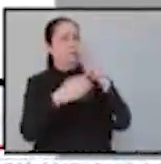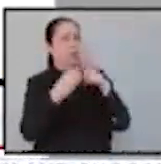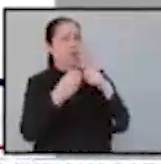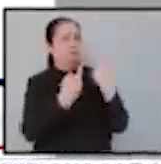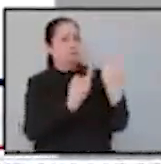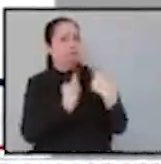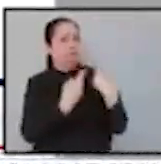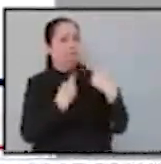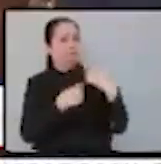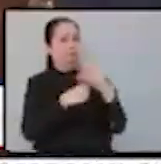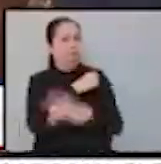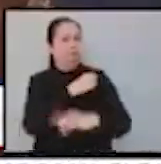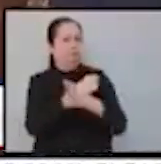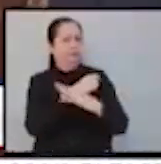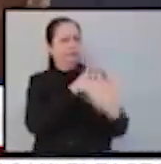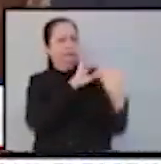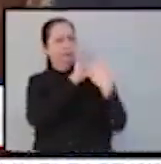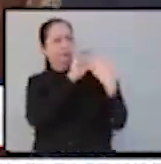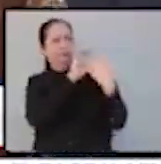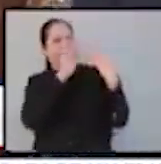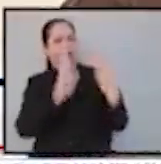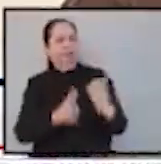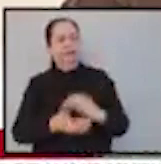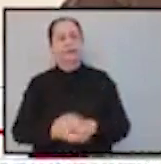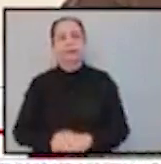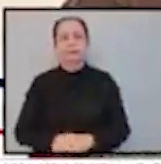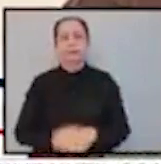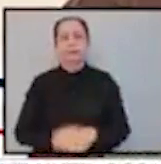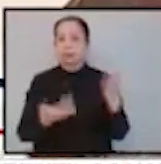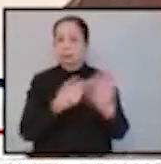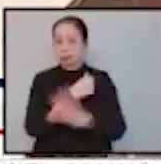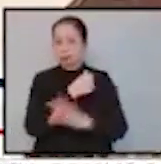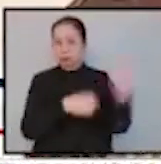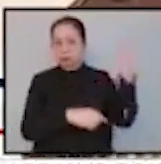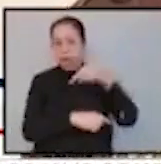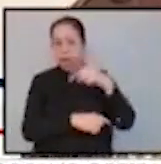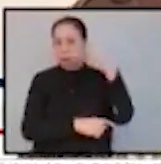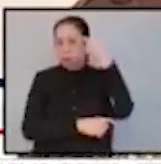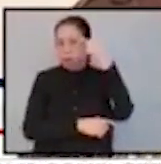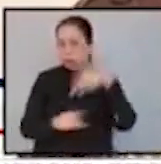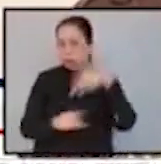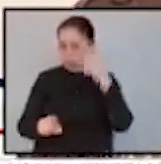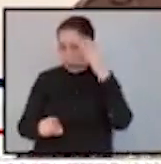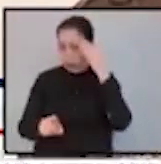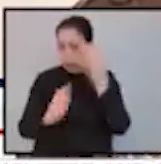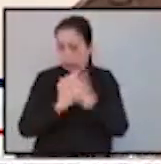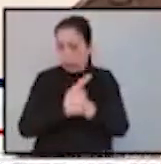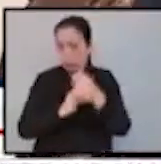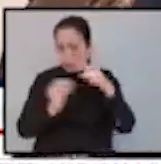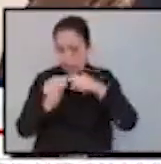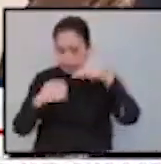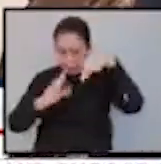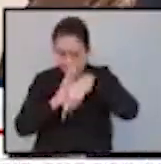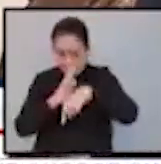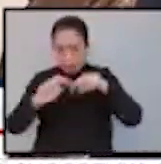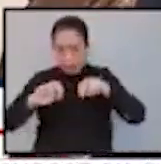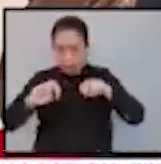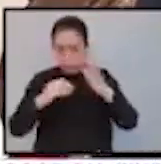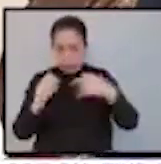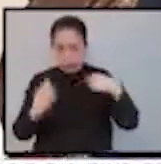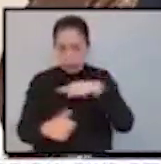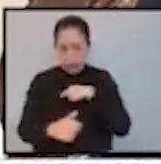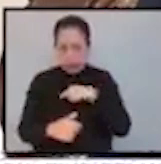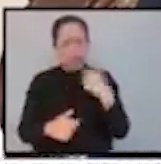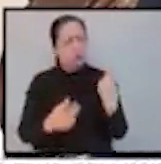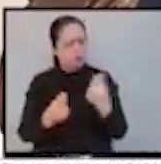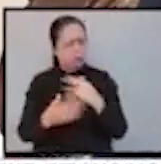foreign prosecutor. Here comes a foreigner who thinks that he knows the Philippines more than we do. We do everything at our